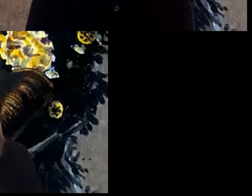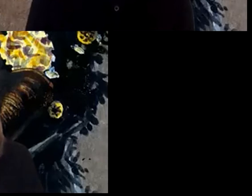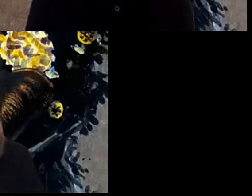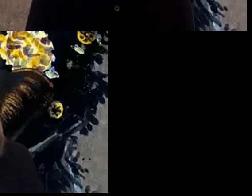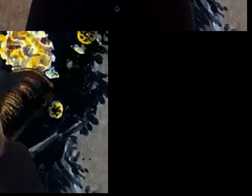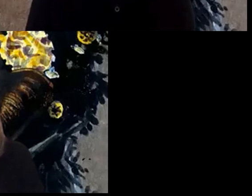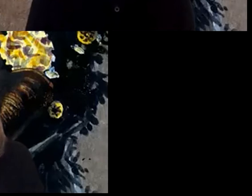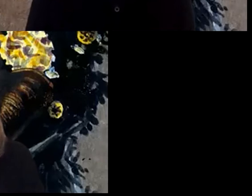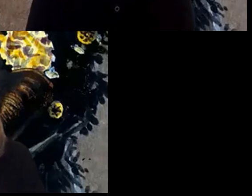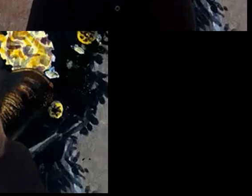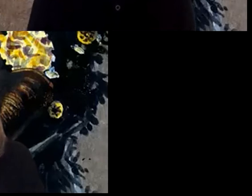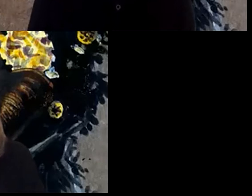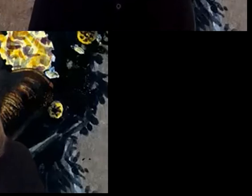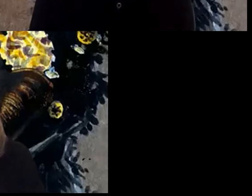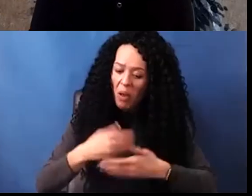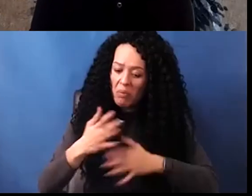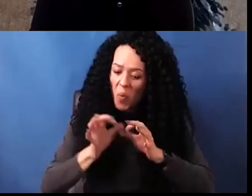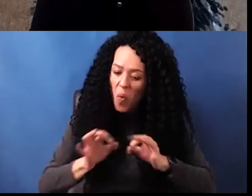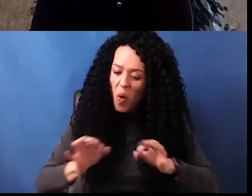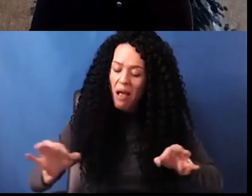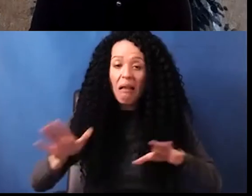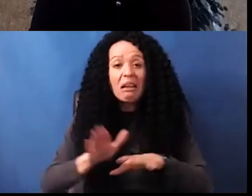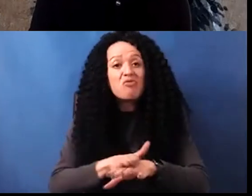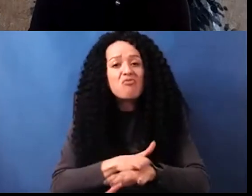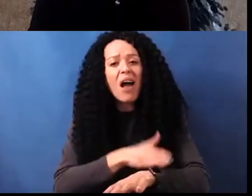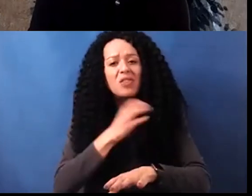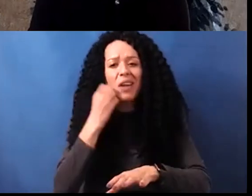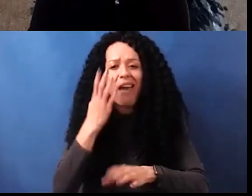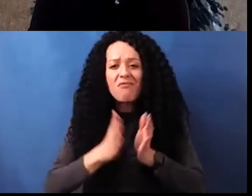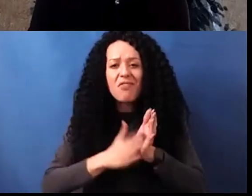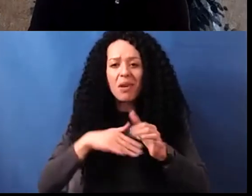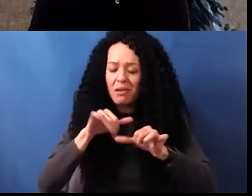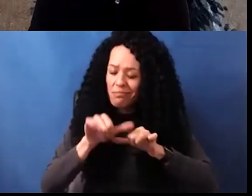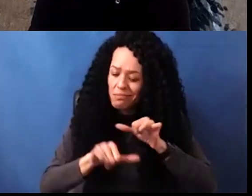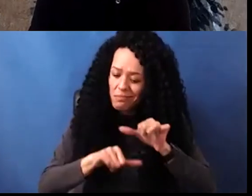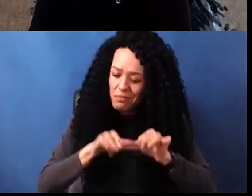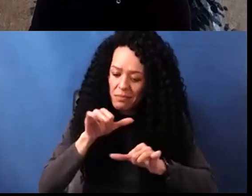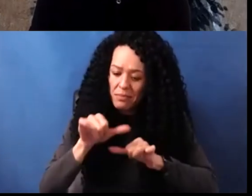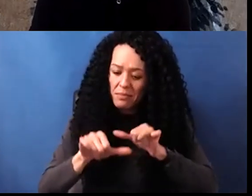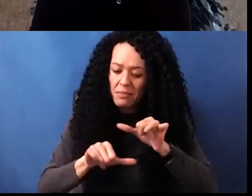Gradually every minute.